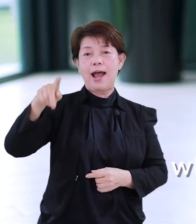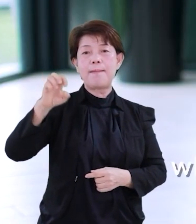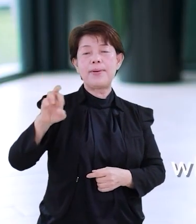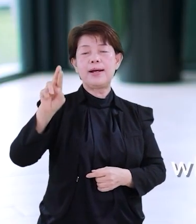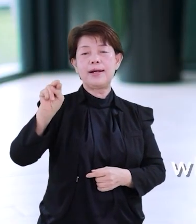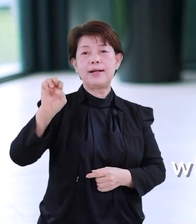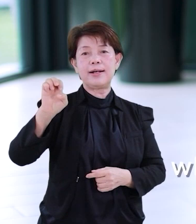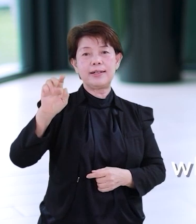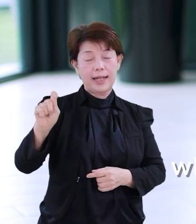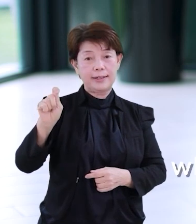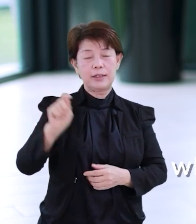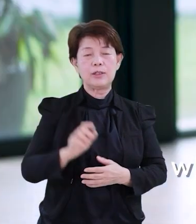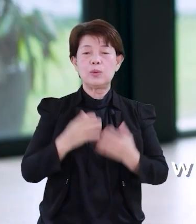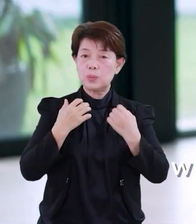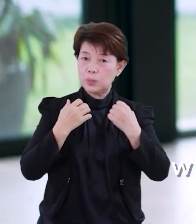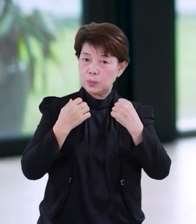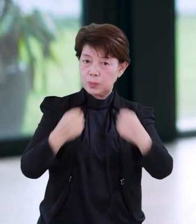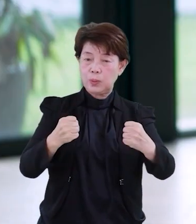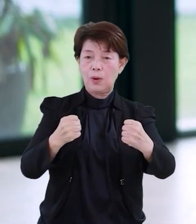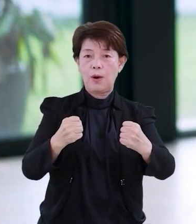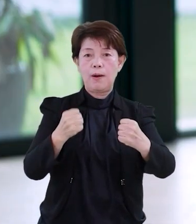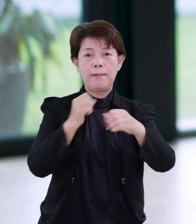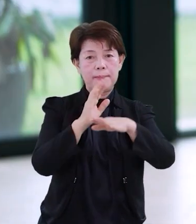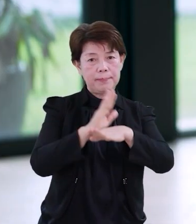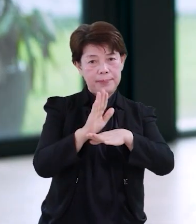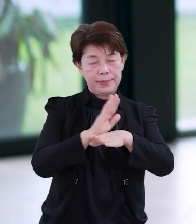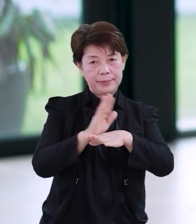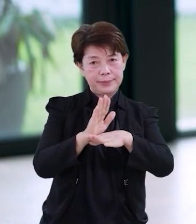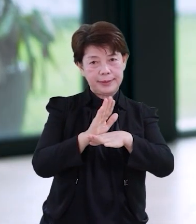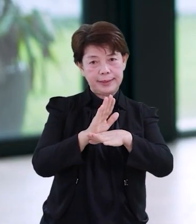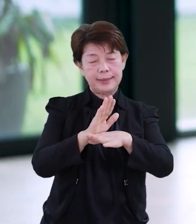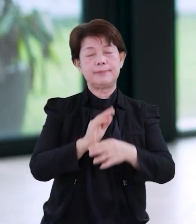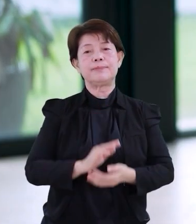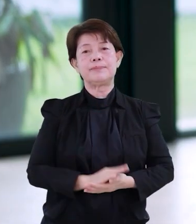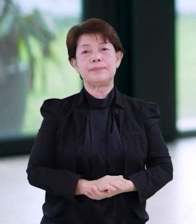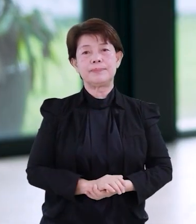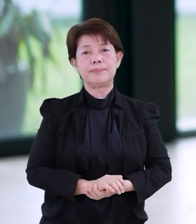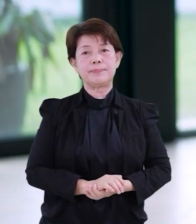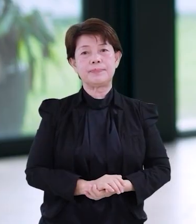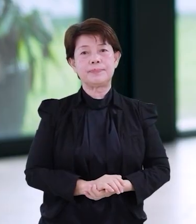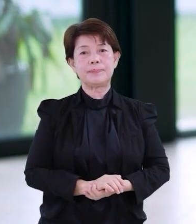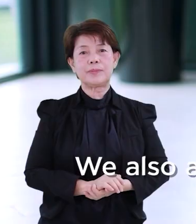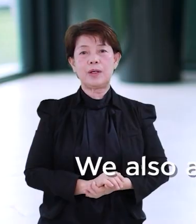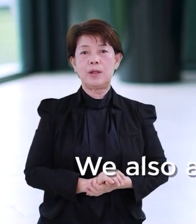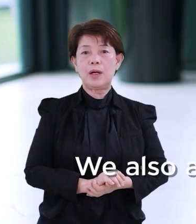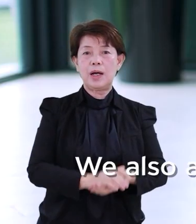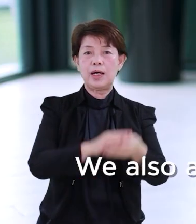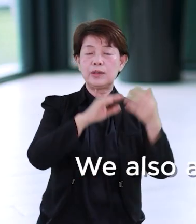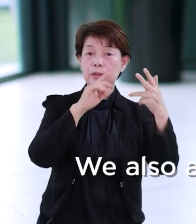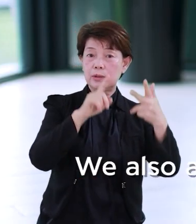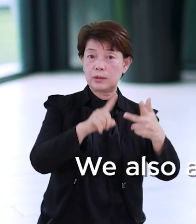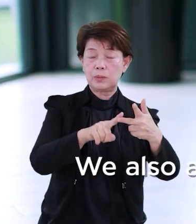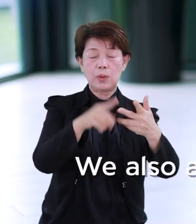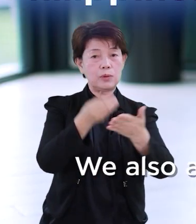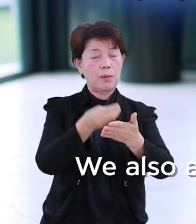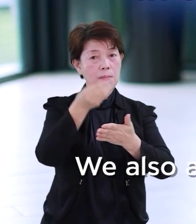very strong into a solutioning company, which should bolt on to our enterprise ambitions in Indonesia. We also